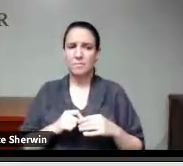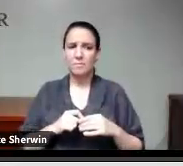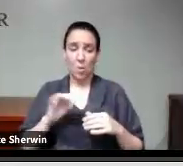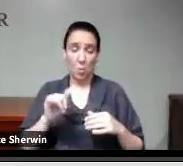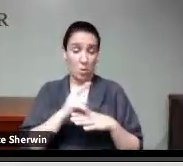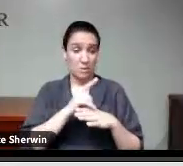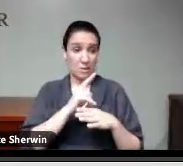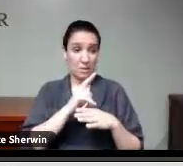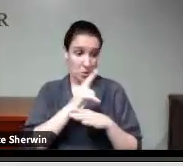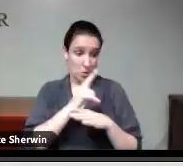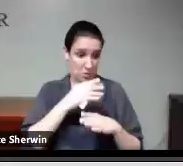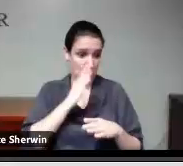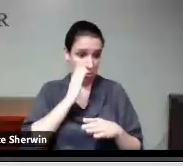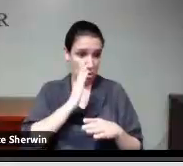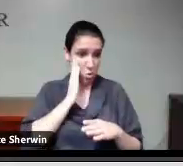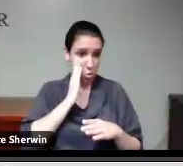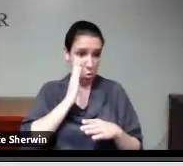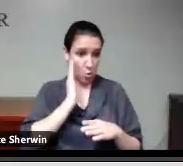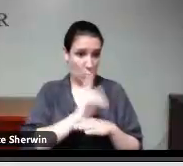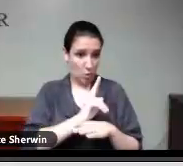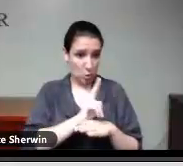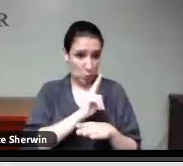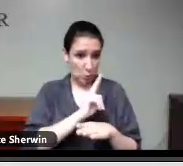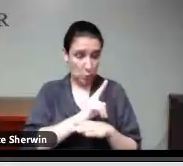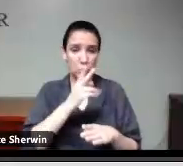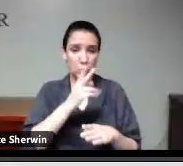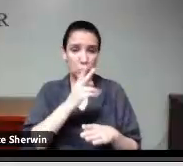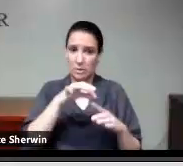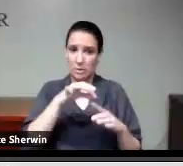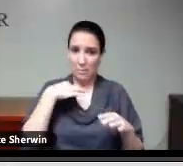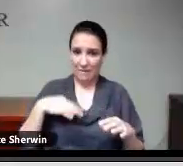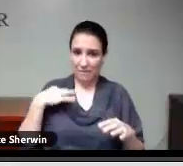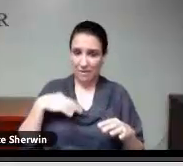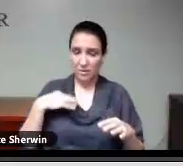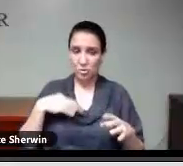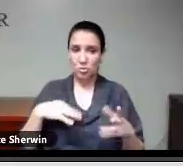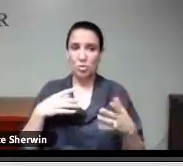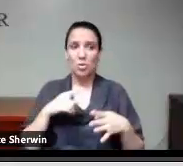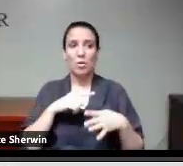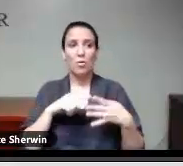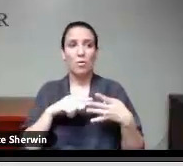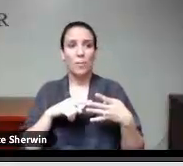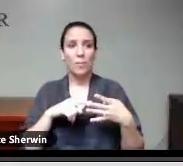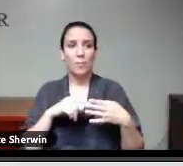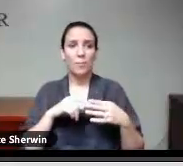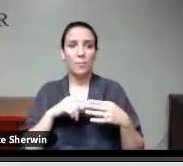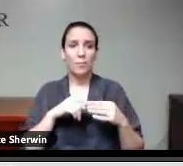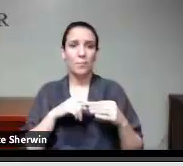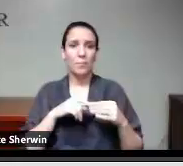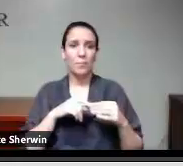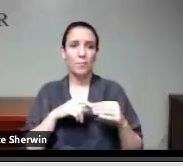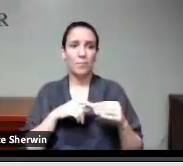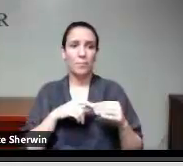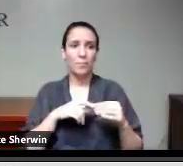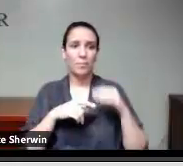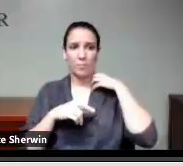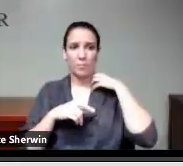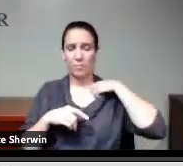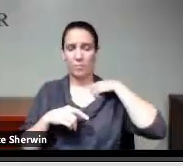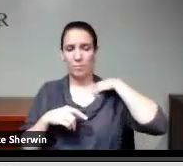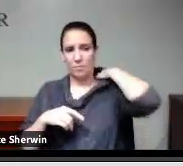for them? Did it meet their expectations? Asking people to point out content areas that they felt were missing from the training event.